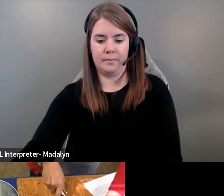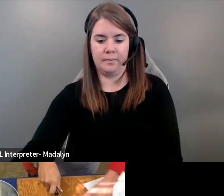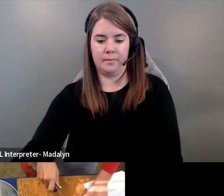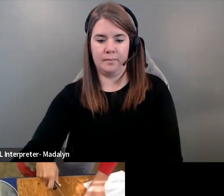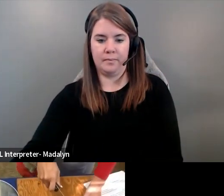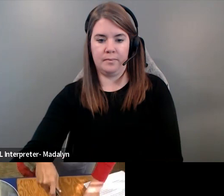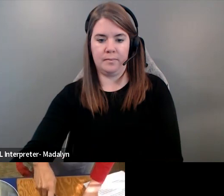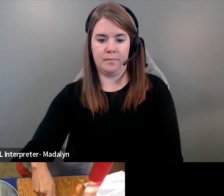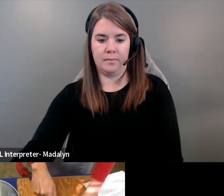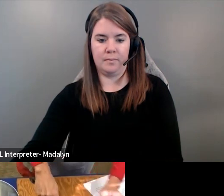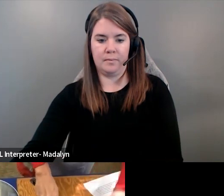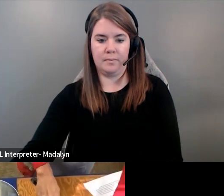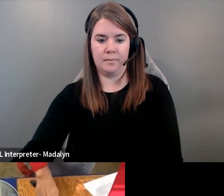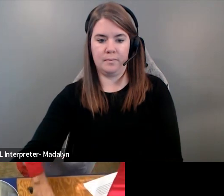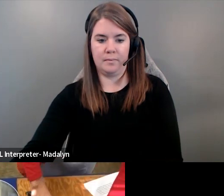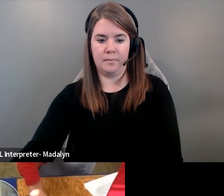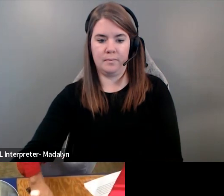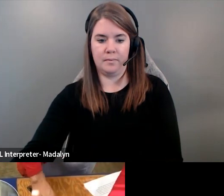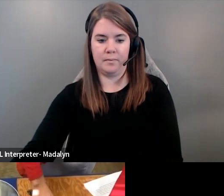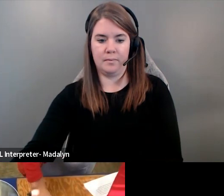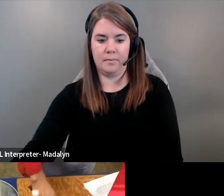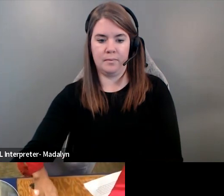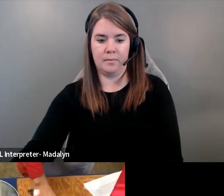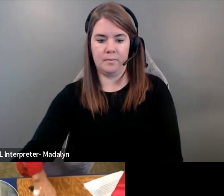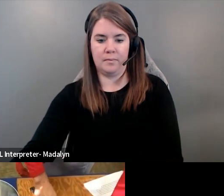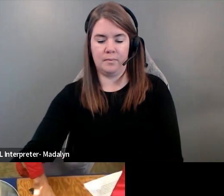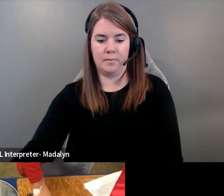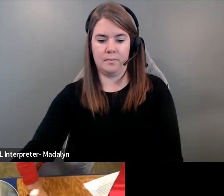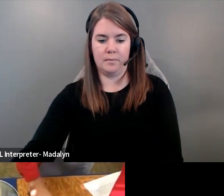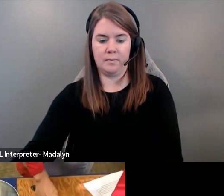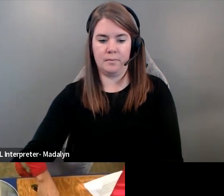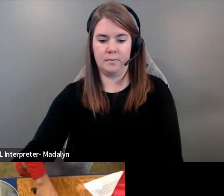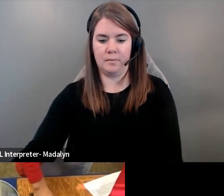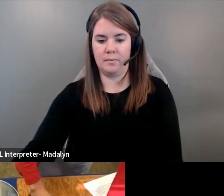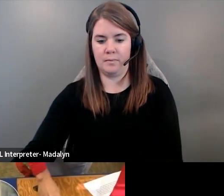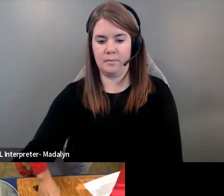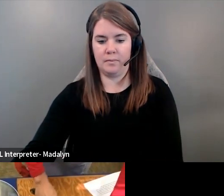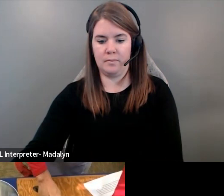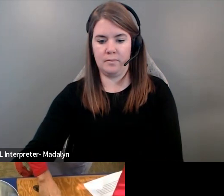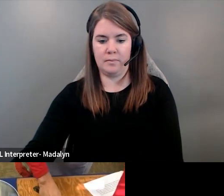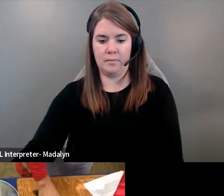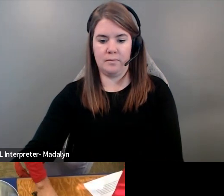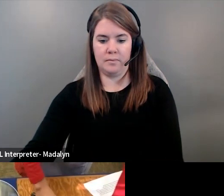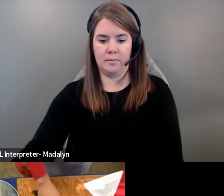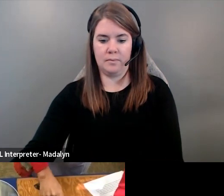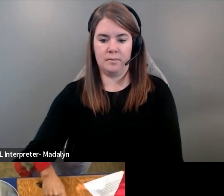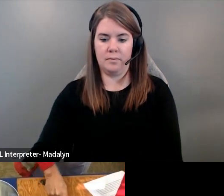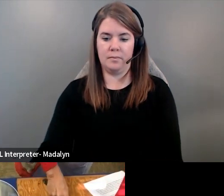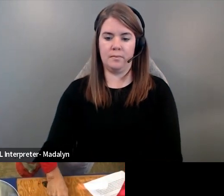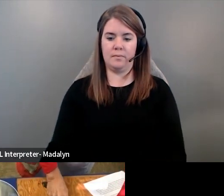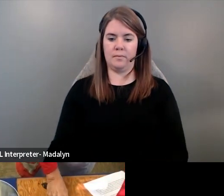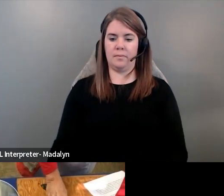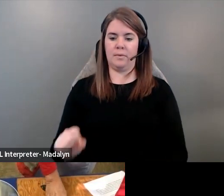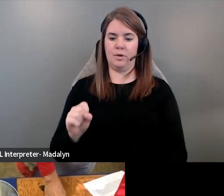And I'm going to, let me see this. Yeah, I'm going to chop it into little bits so that they'll cook fast.